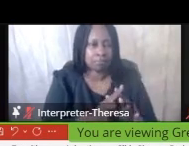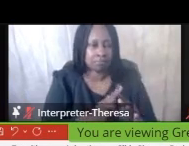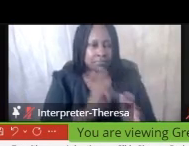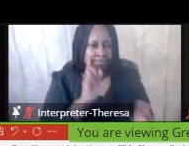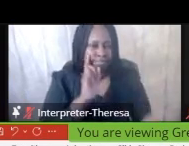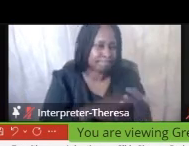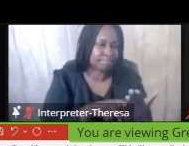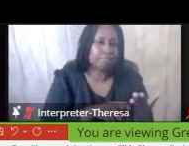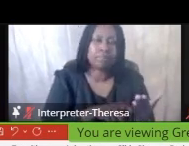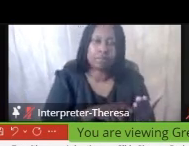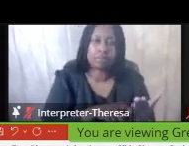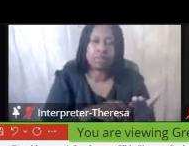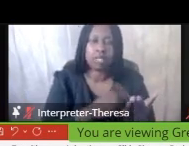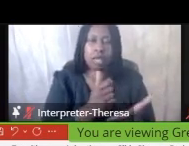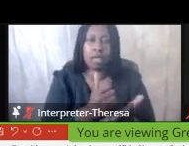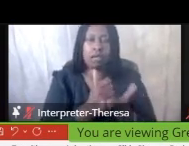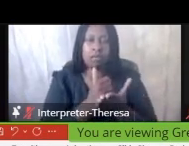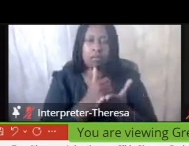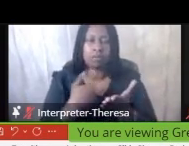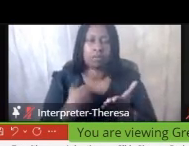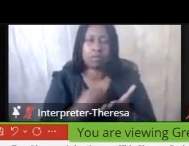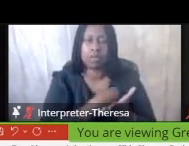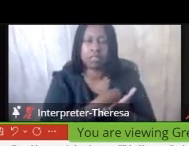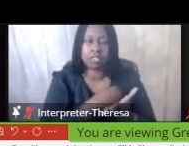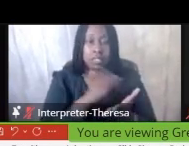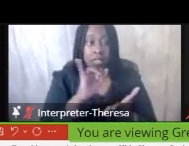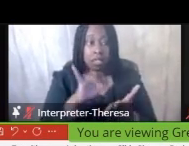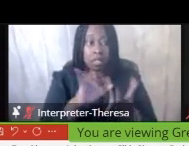the foundation of the